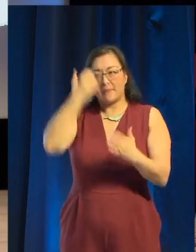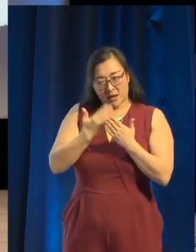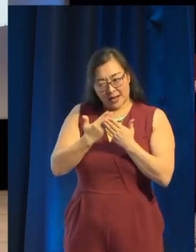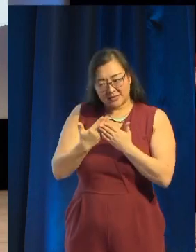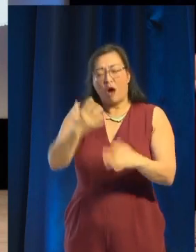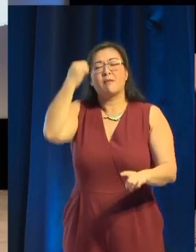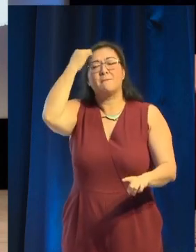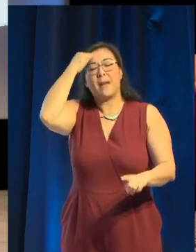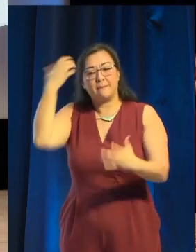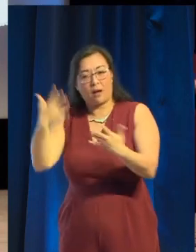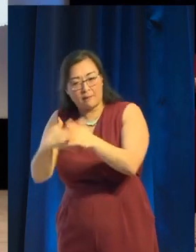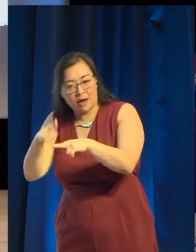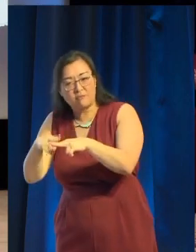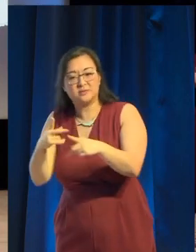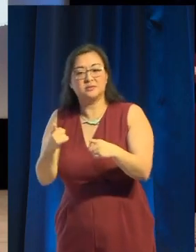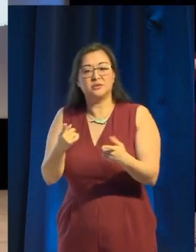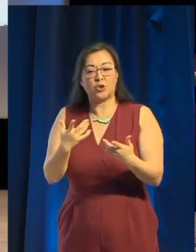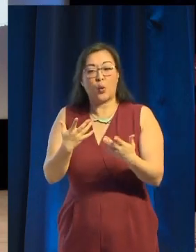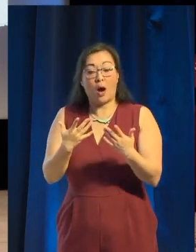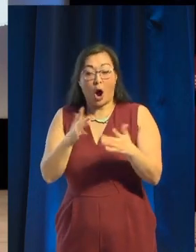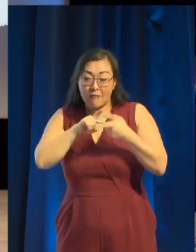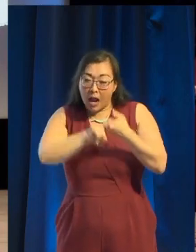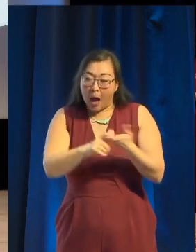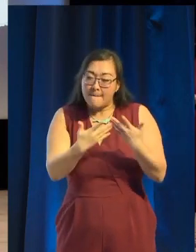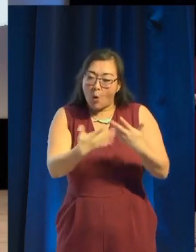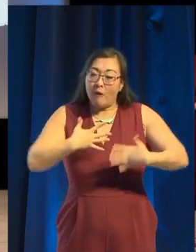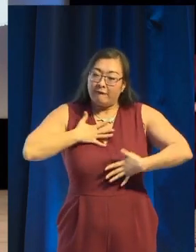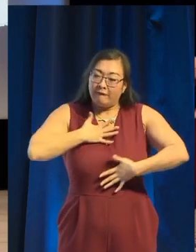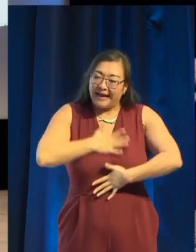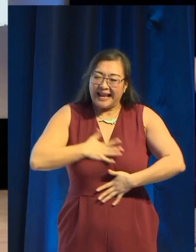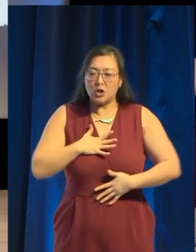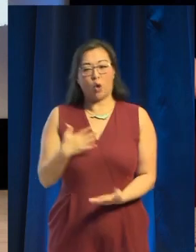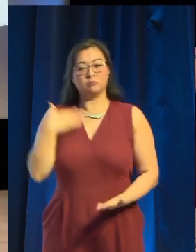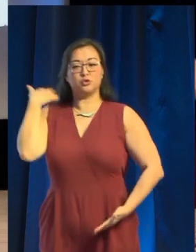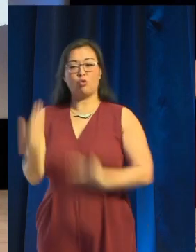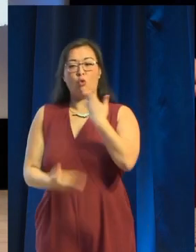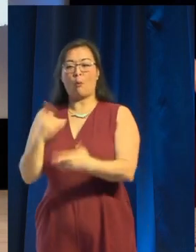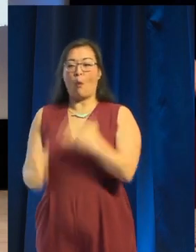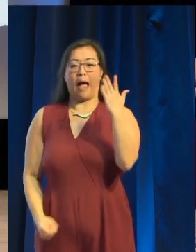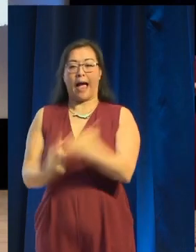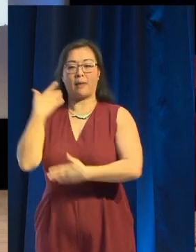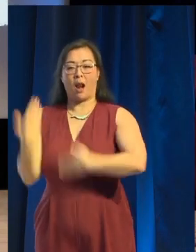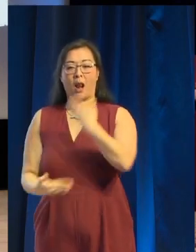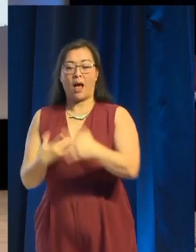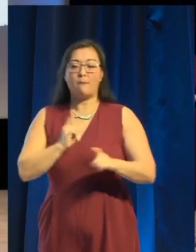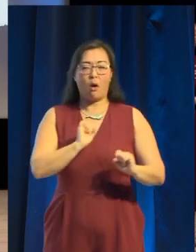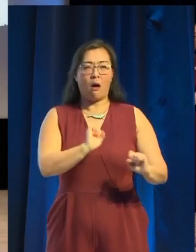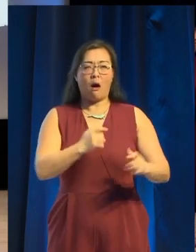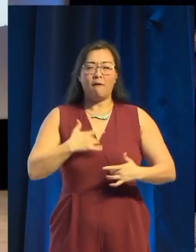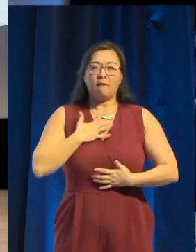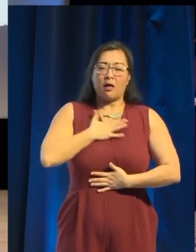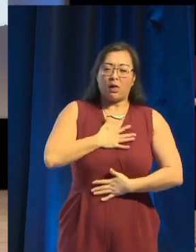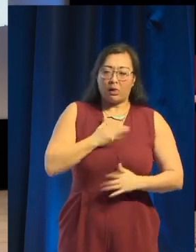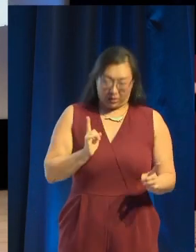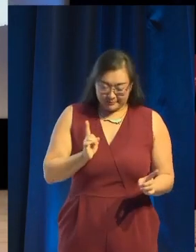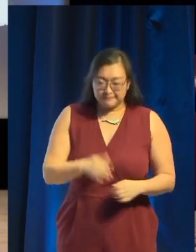I rely a lot on the cooperation of the player, who is supposed to interpret the